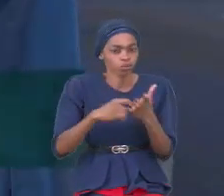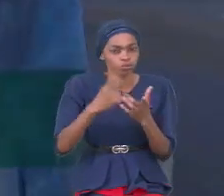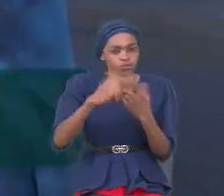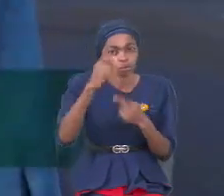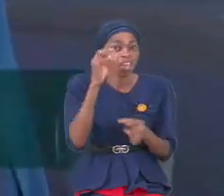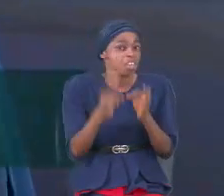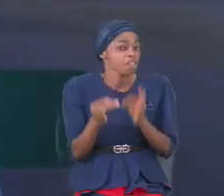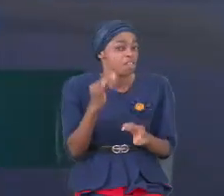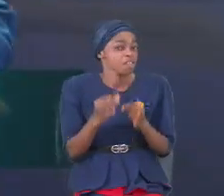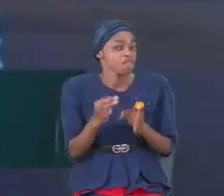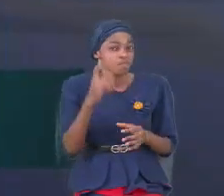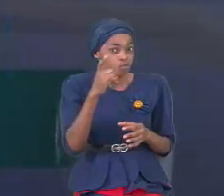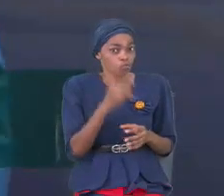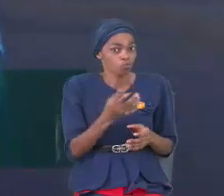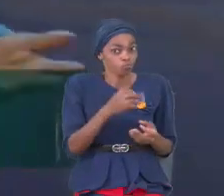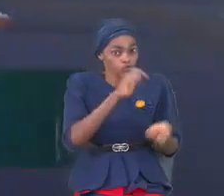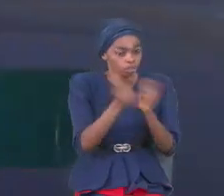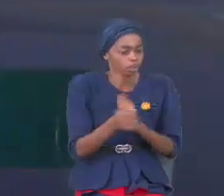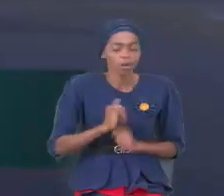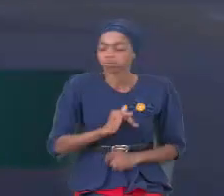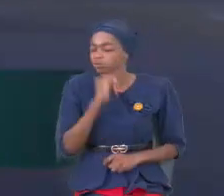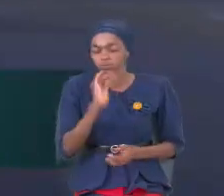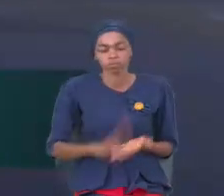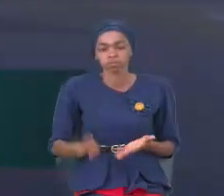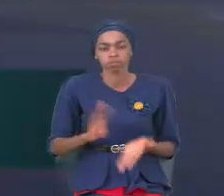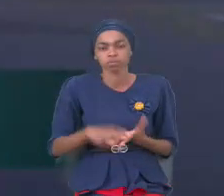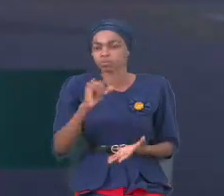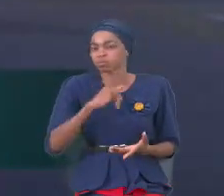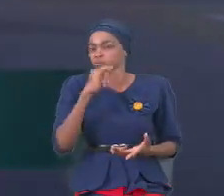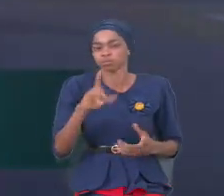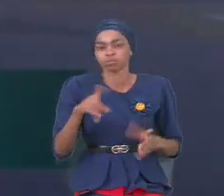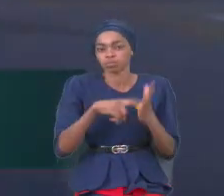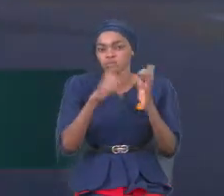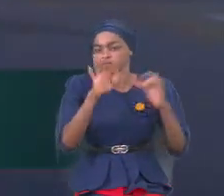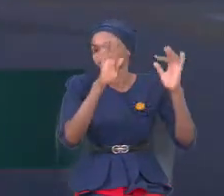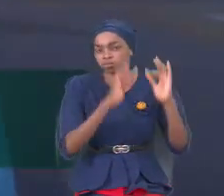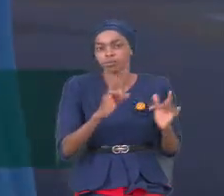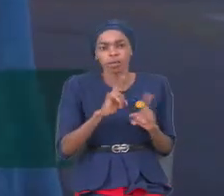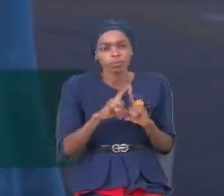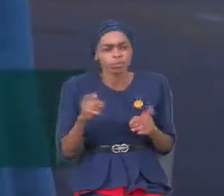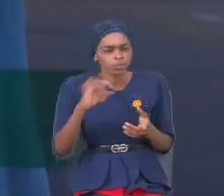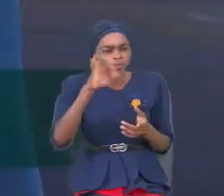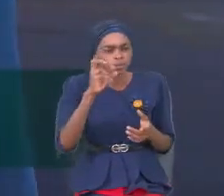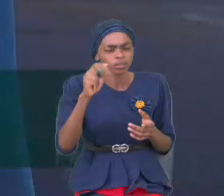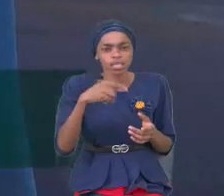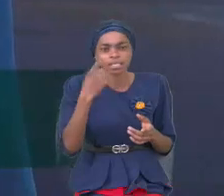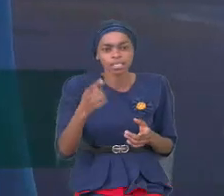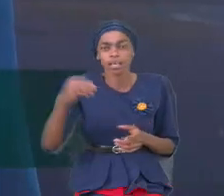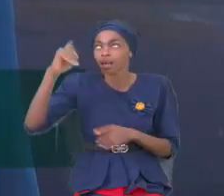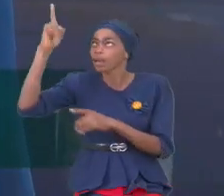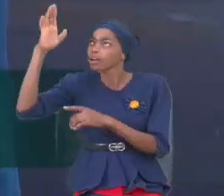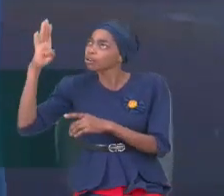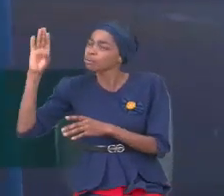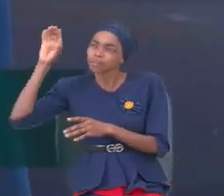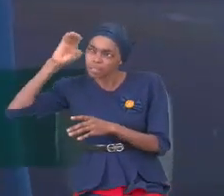repent, even if you return, I'm not going to have mercy for you again. He said, he heard me out of the belly